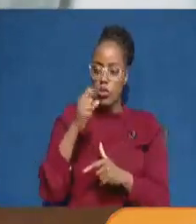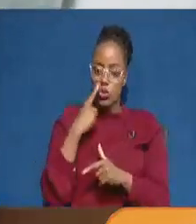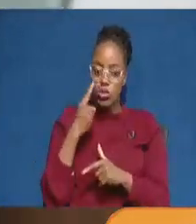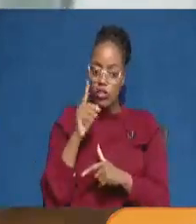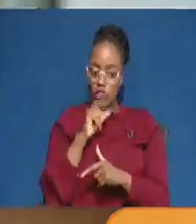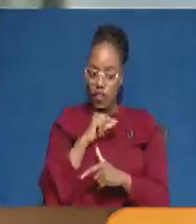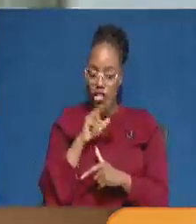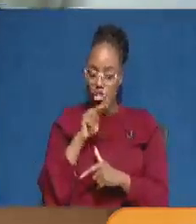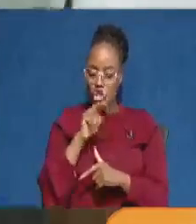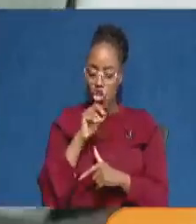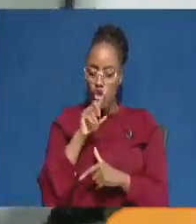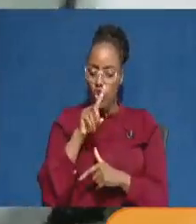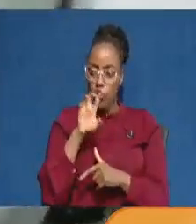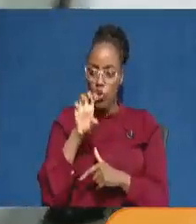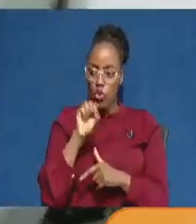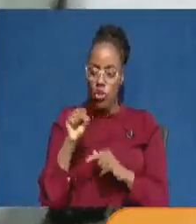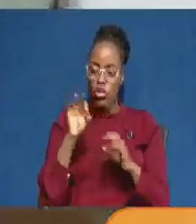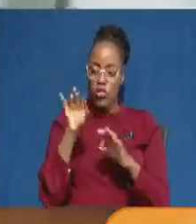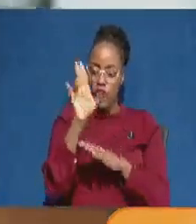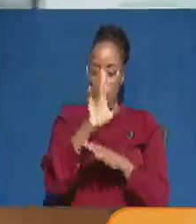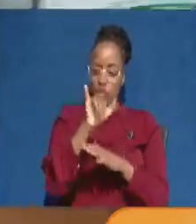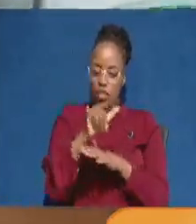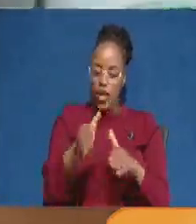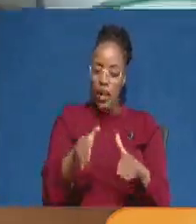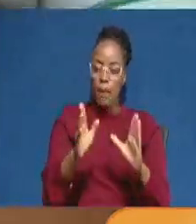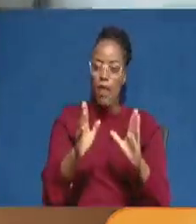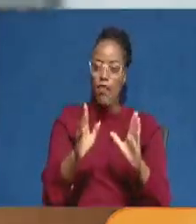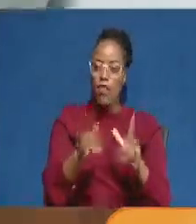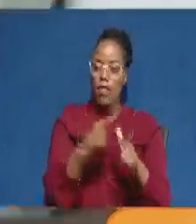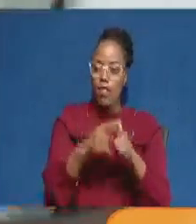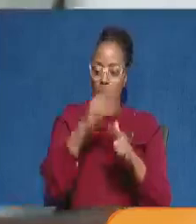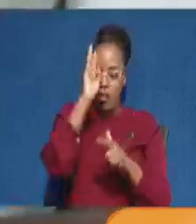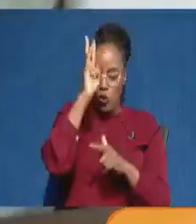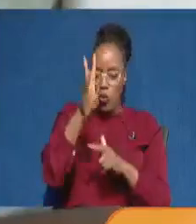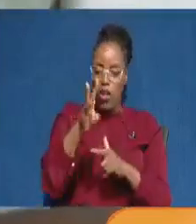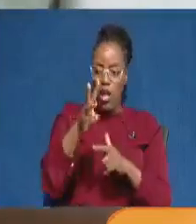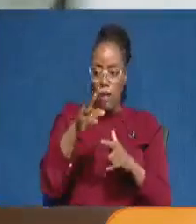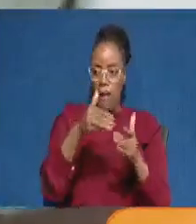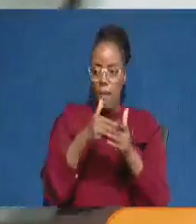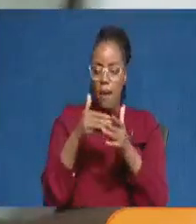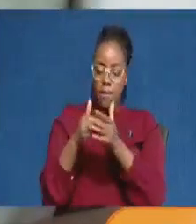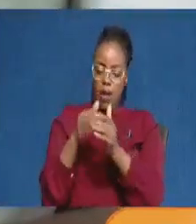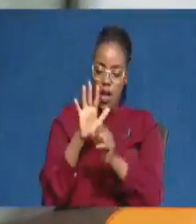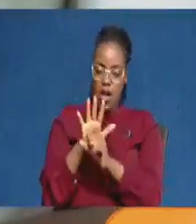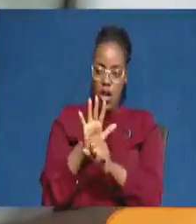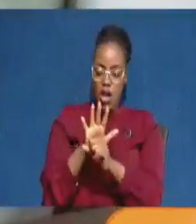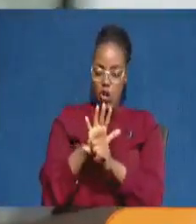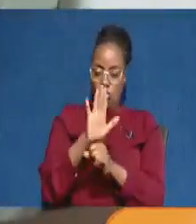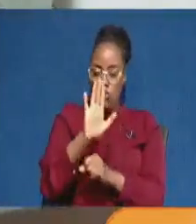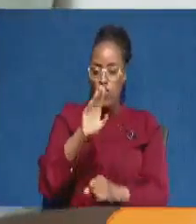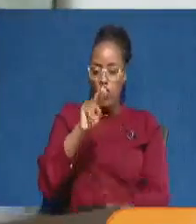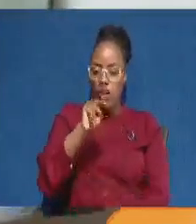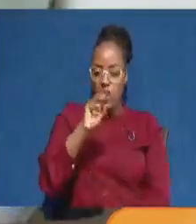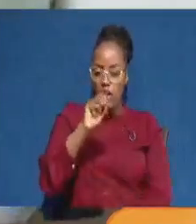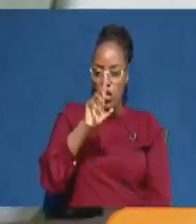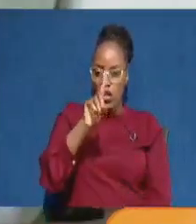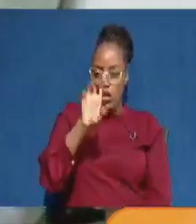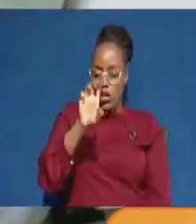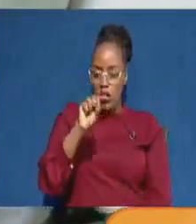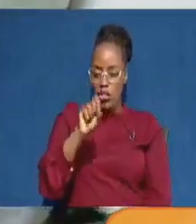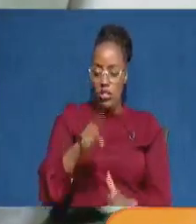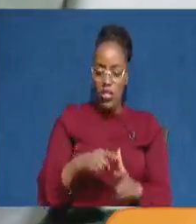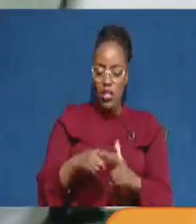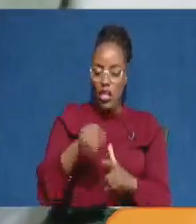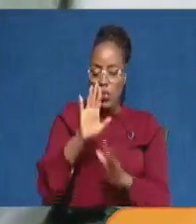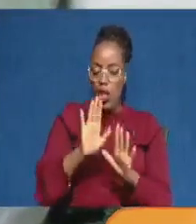here are the nodes. So if you use this method, you will be burying quite a number of your nodes. And you are left